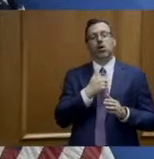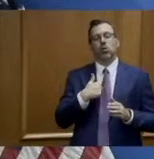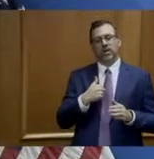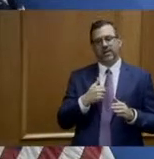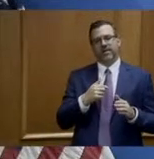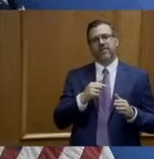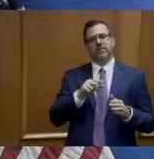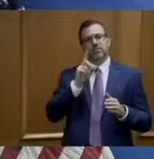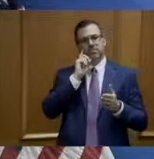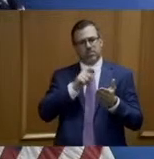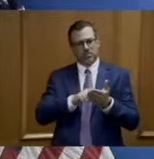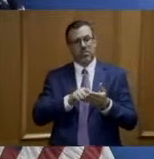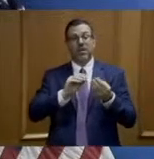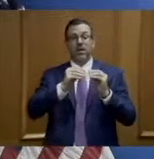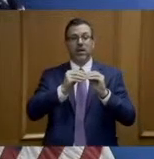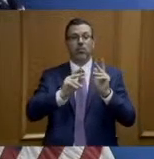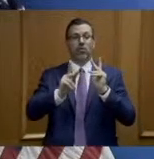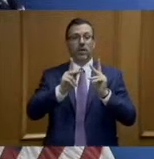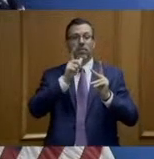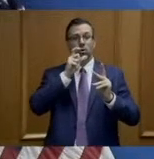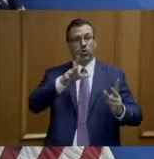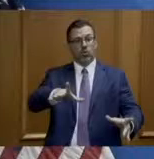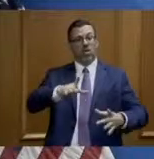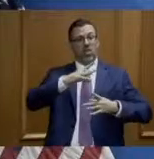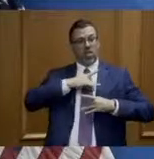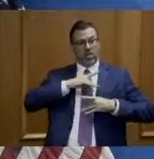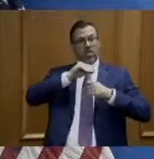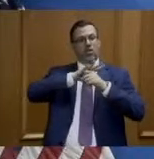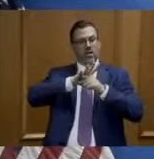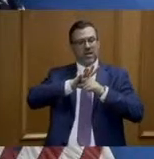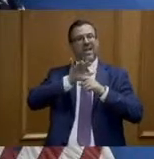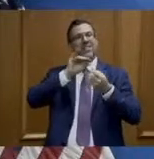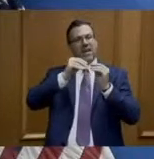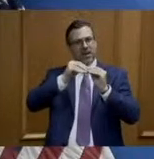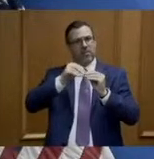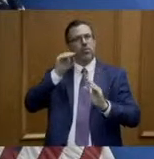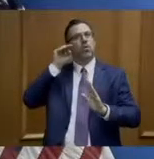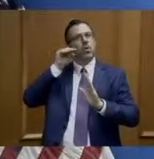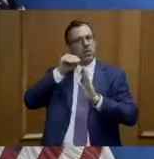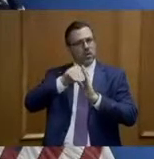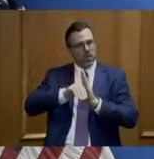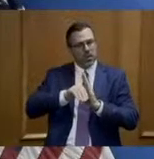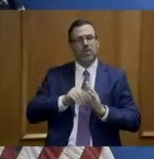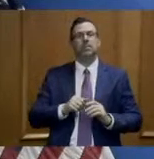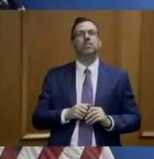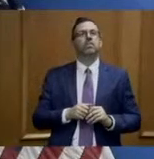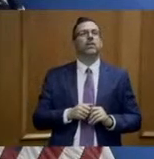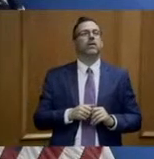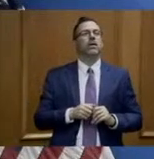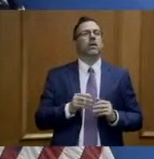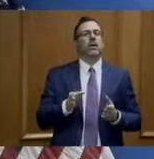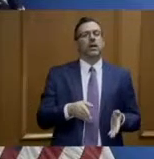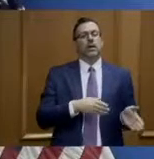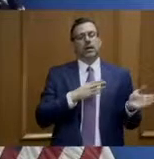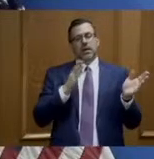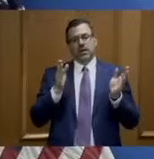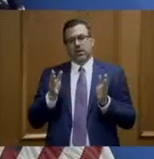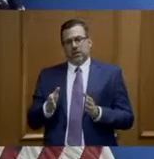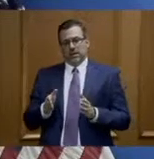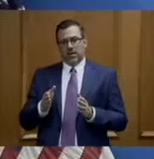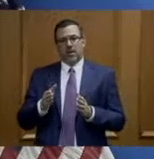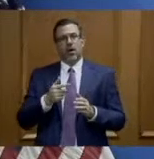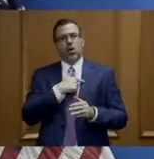of positivity rates in our state. We have matched that with the increased